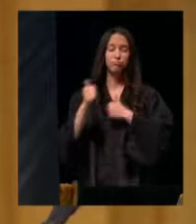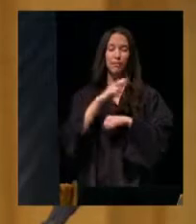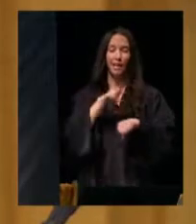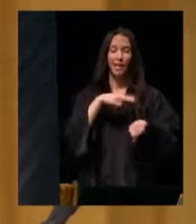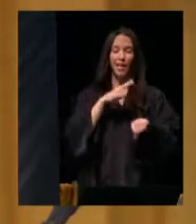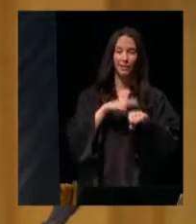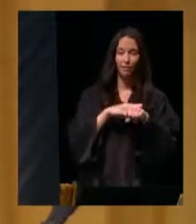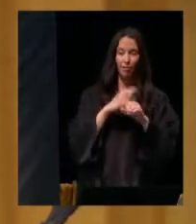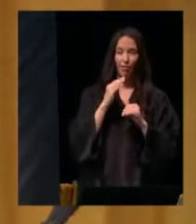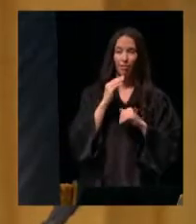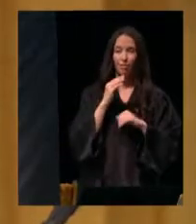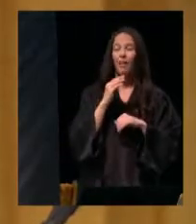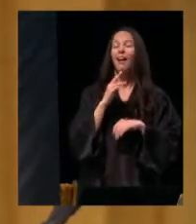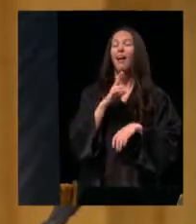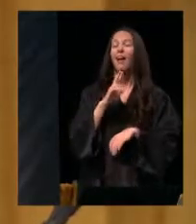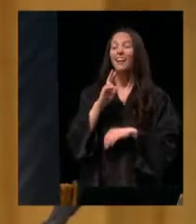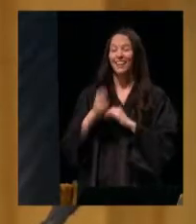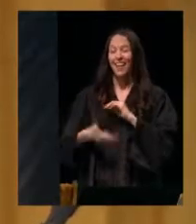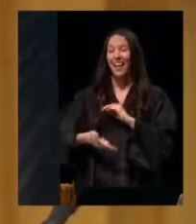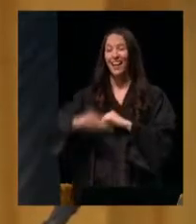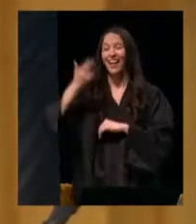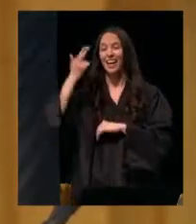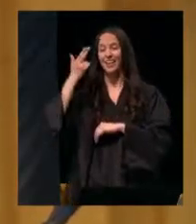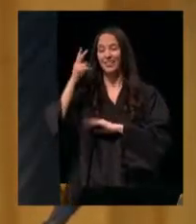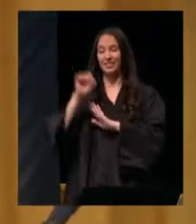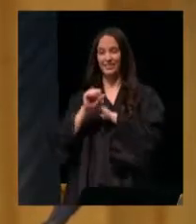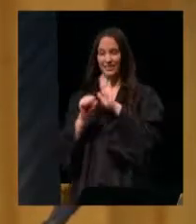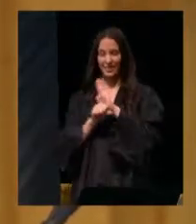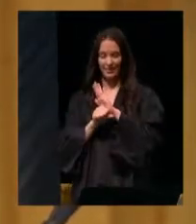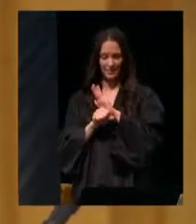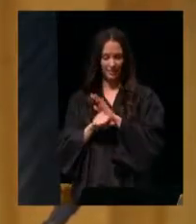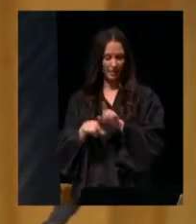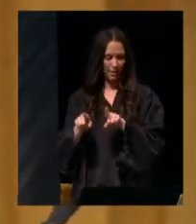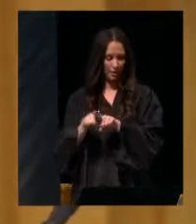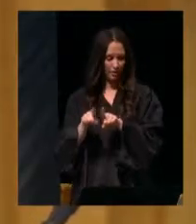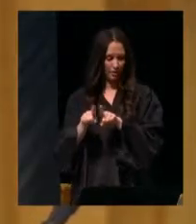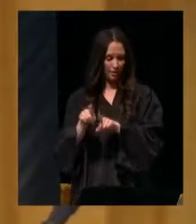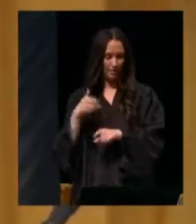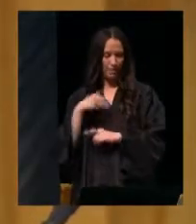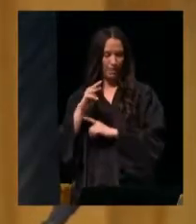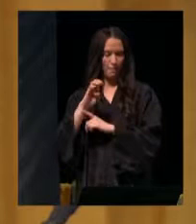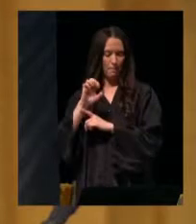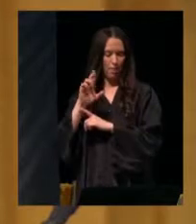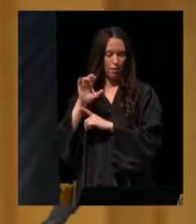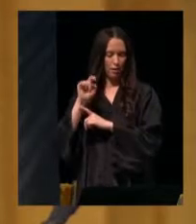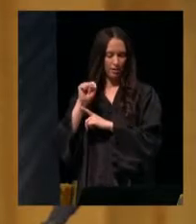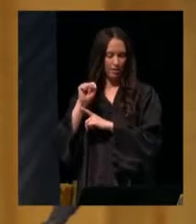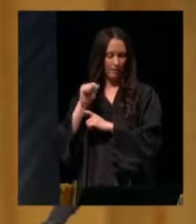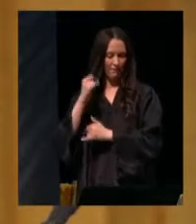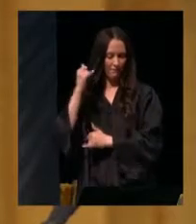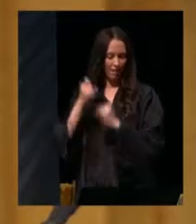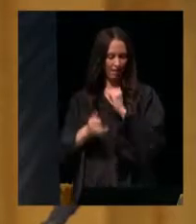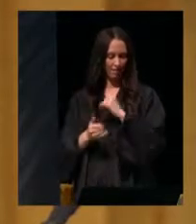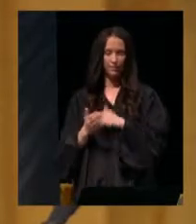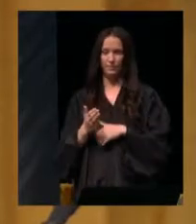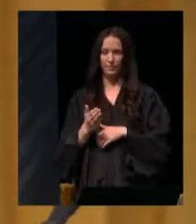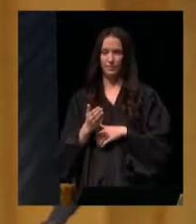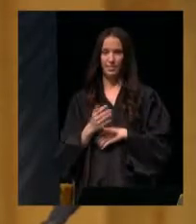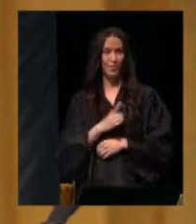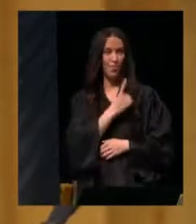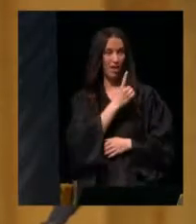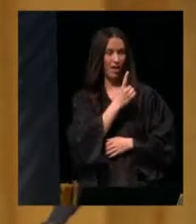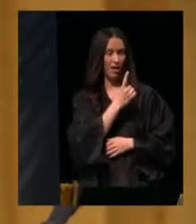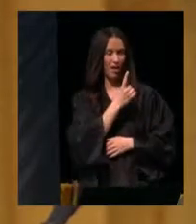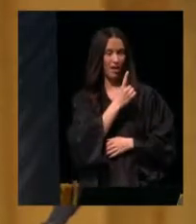own Malcolm Strand is a national merit finalist. To put that in perspective, he's one of only